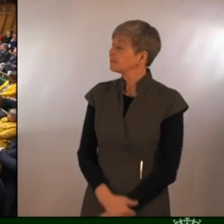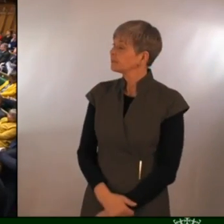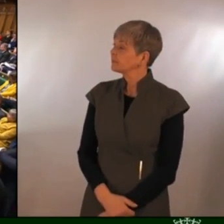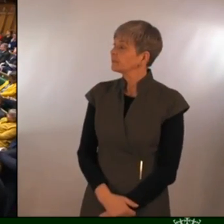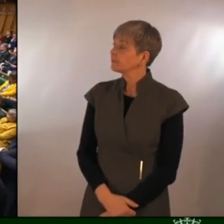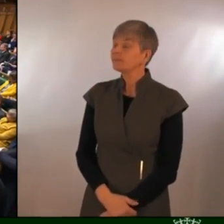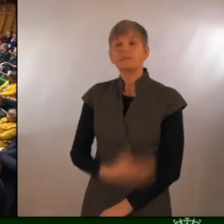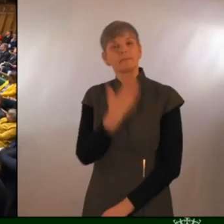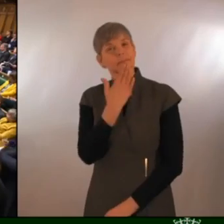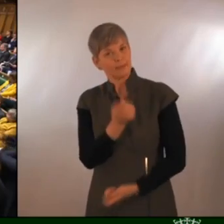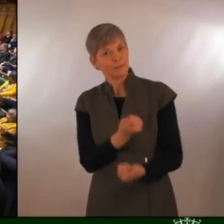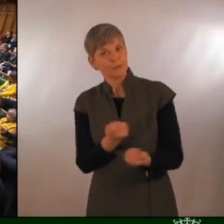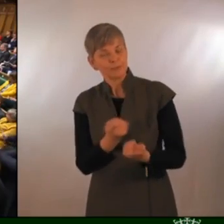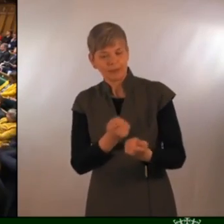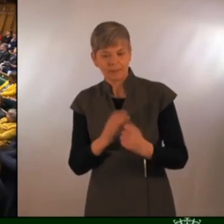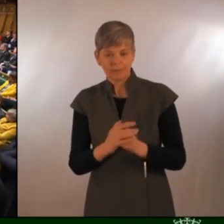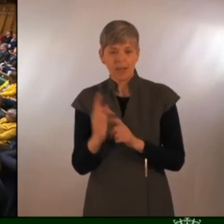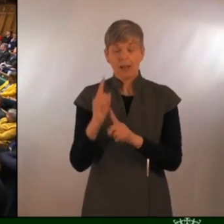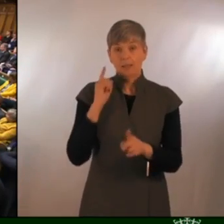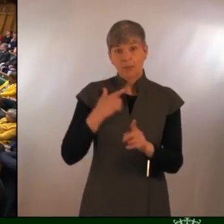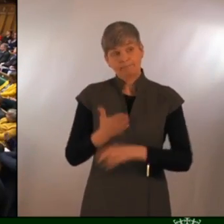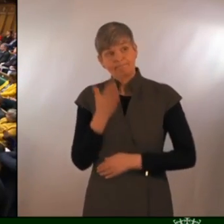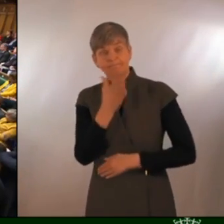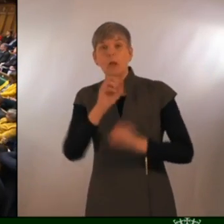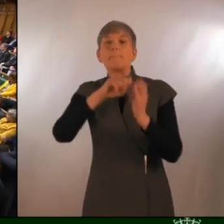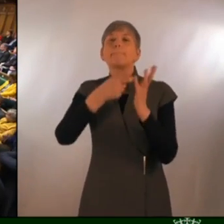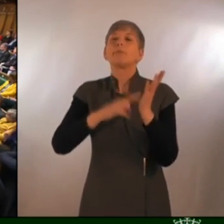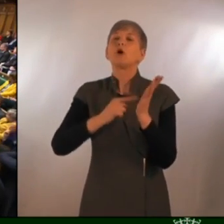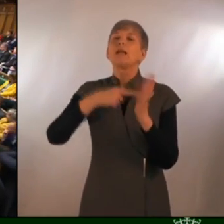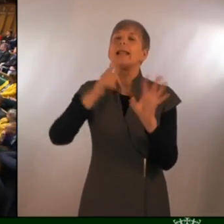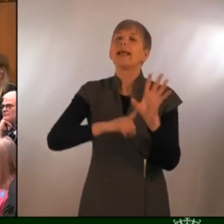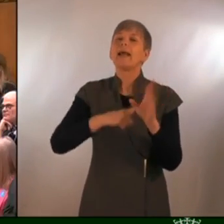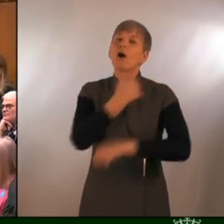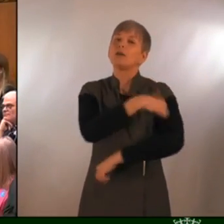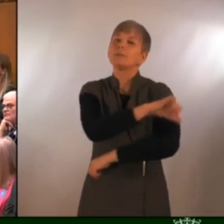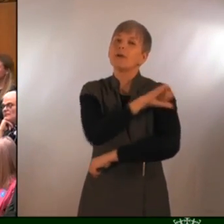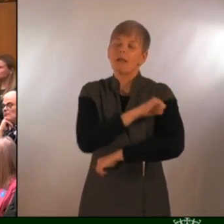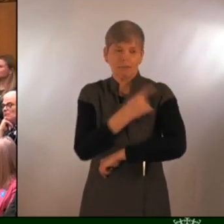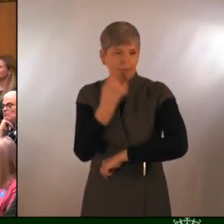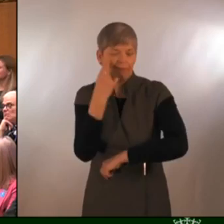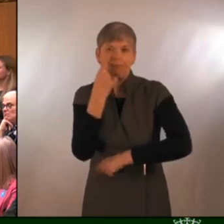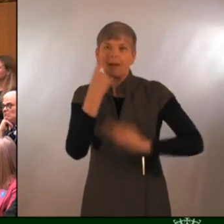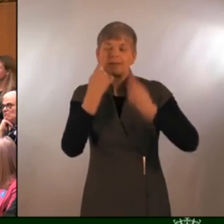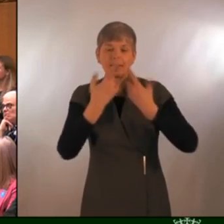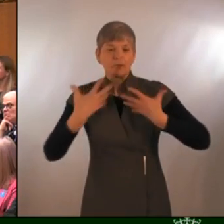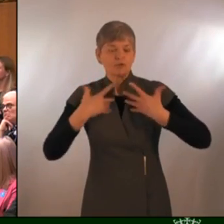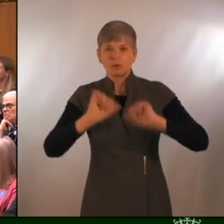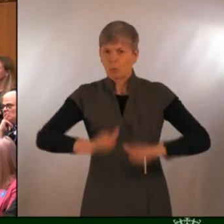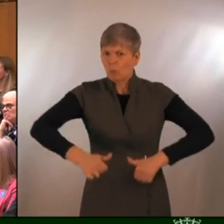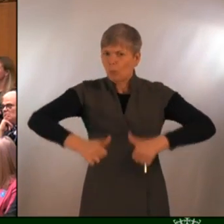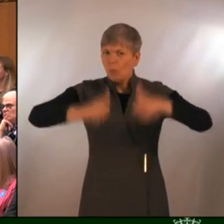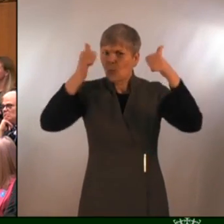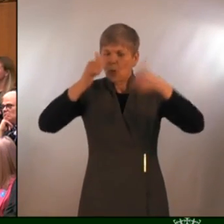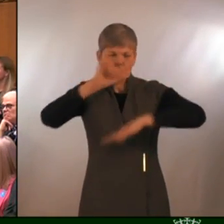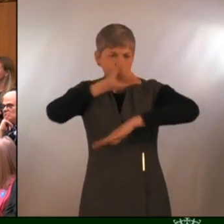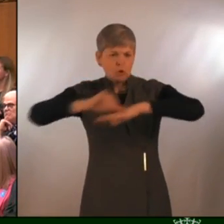the pleasure of visiting Burnley Hospital to see a demonstration of an advanced surgical robot which represents a leap forward in